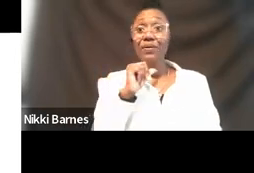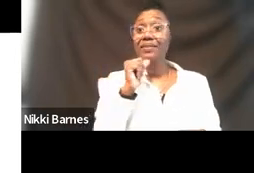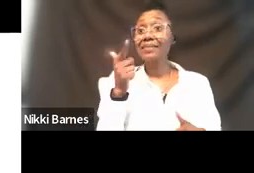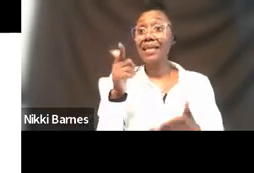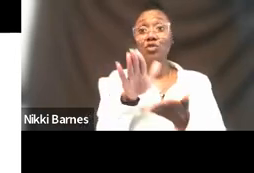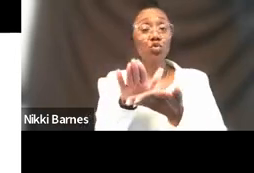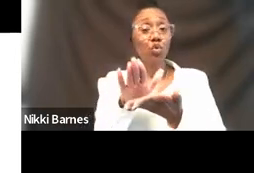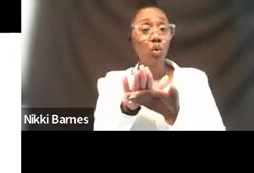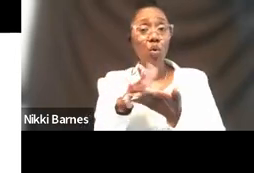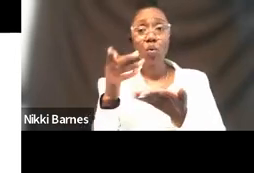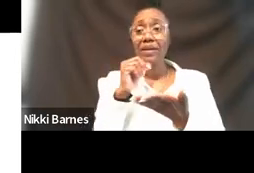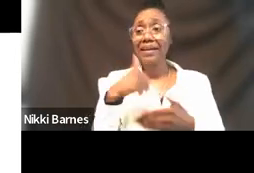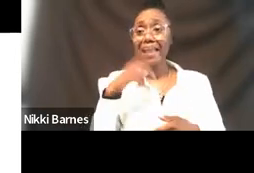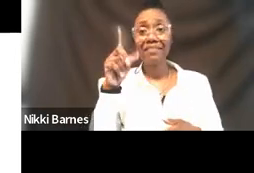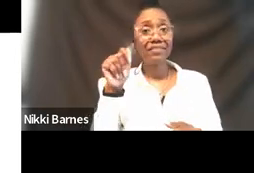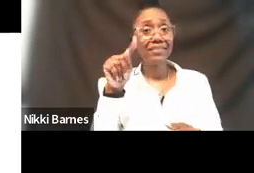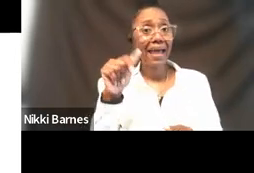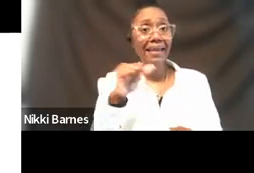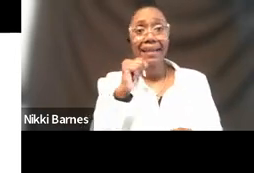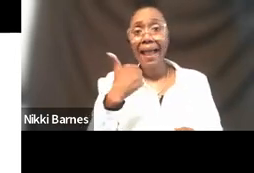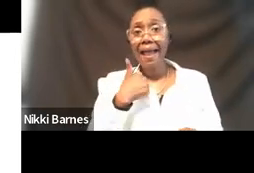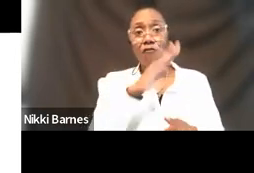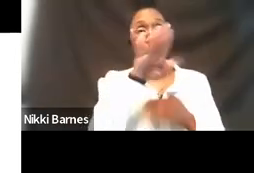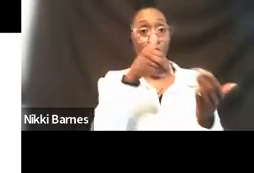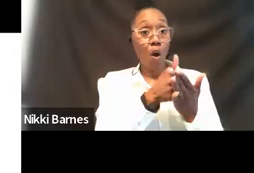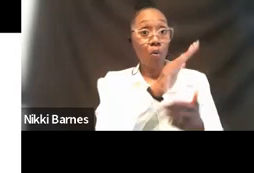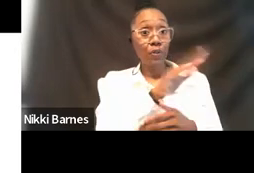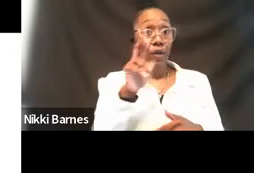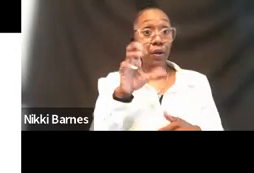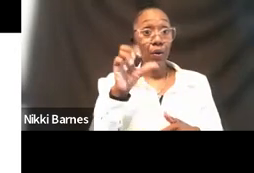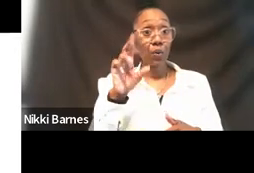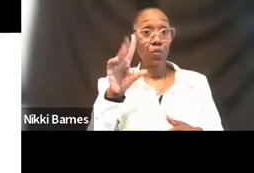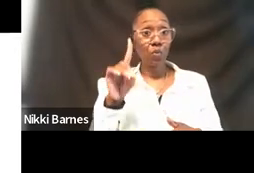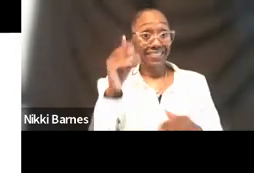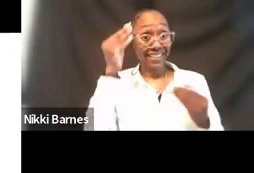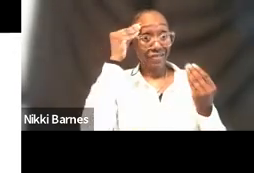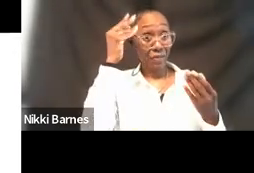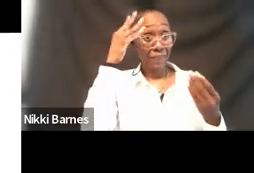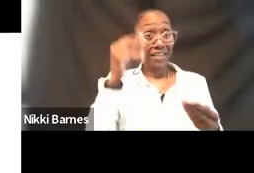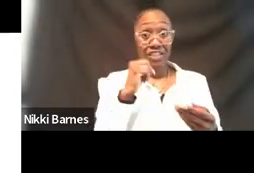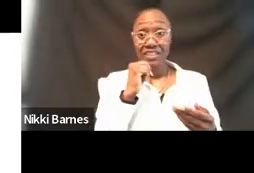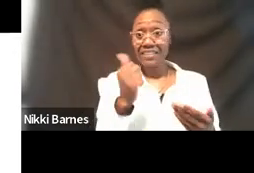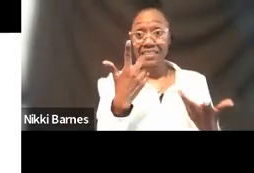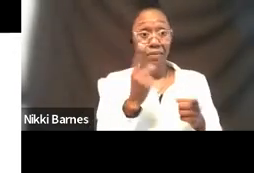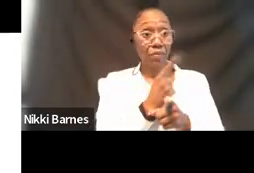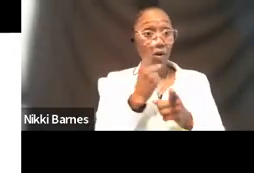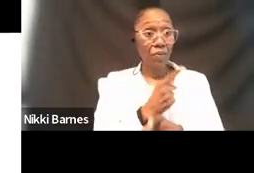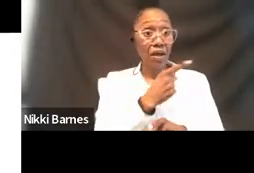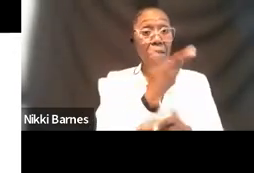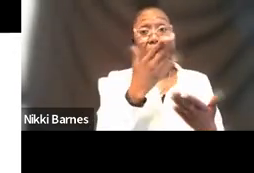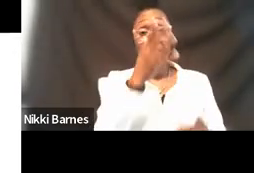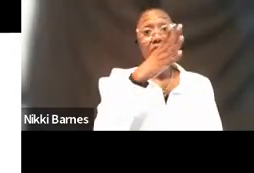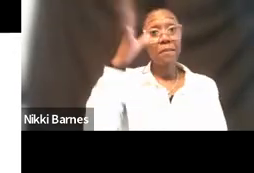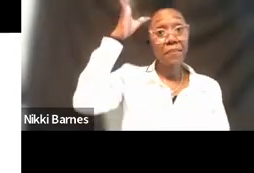data. We don't have all of their records. The information that we do have is not accurate, whether that's because the parent mistakenly reported it